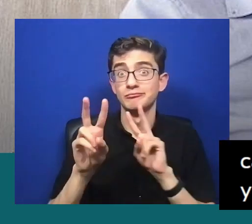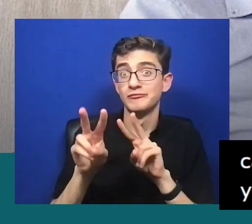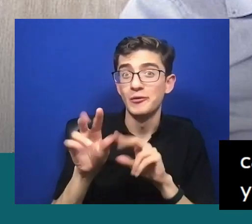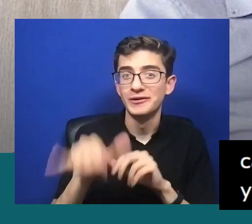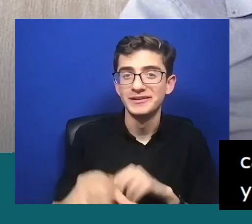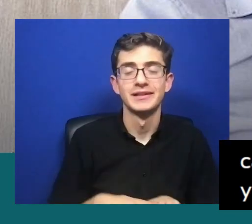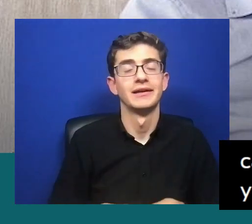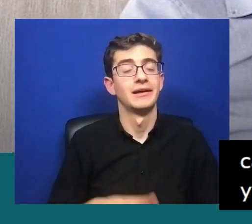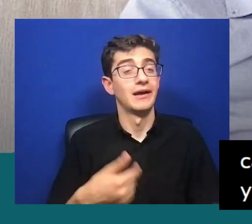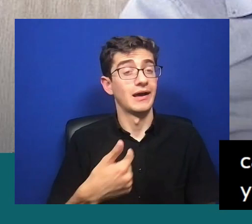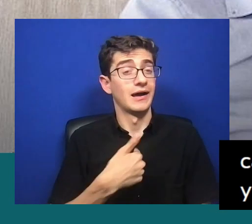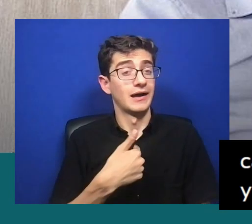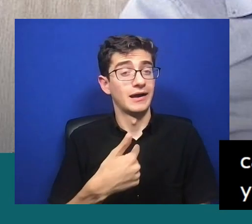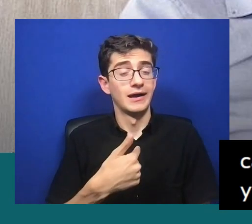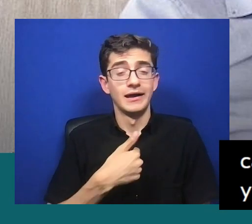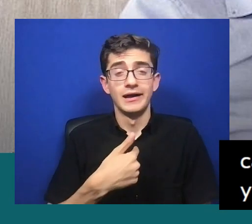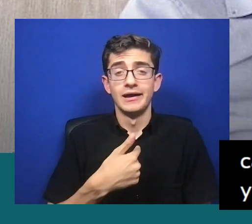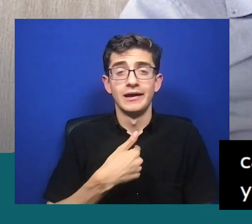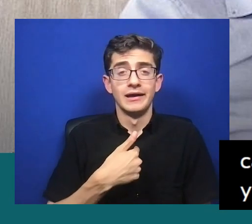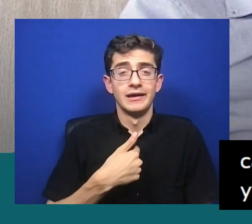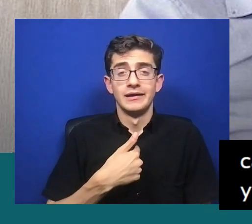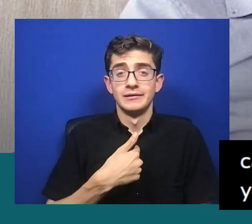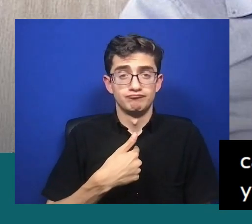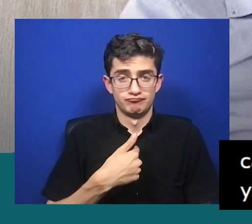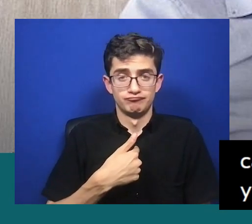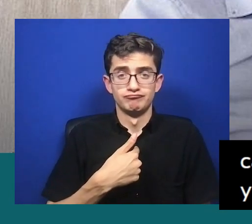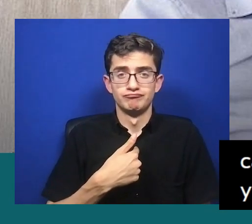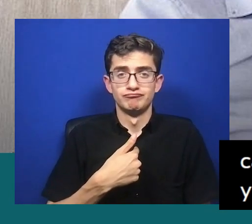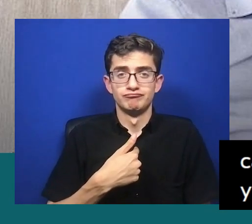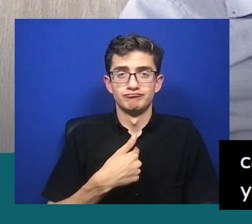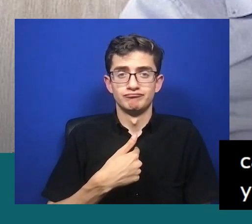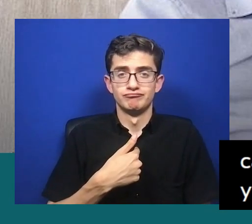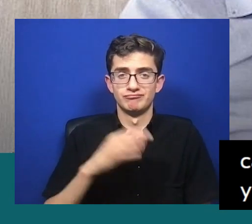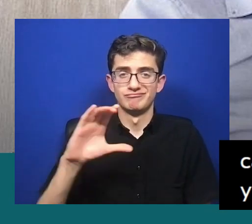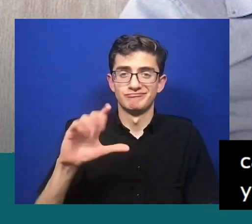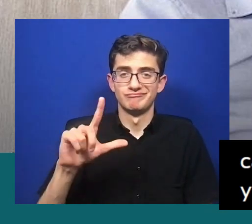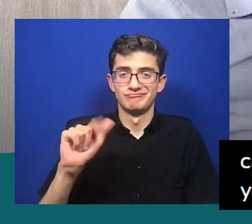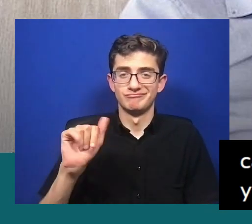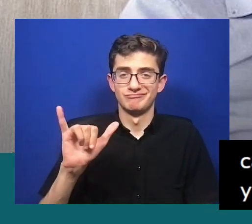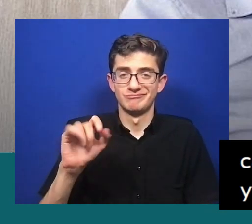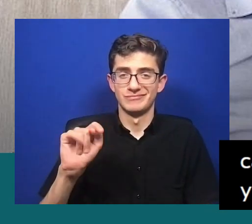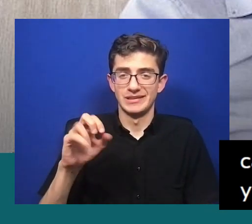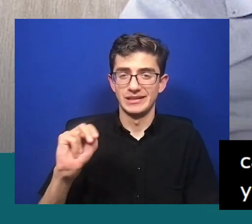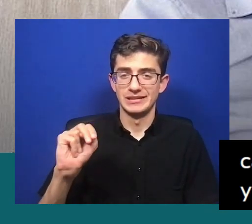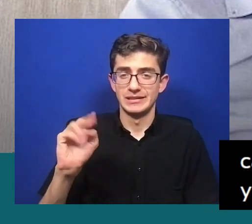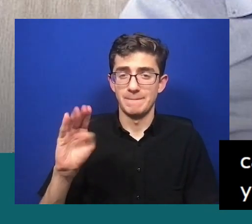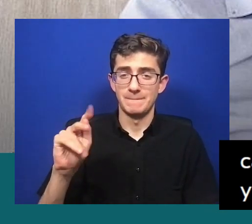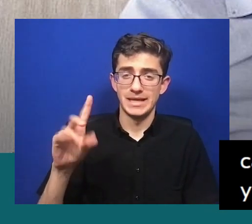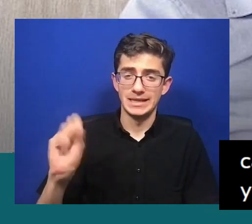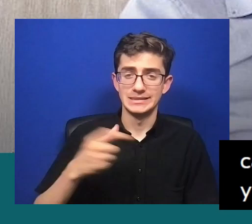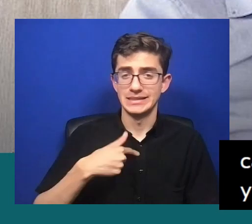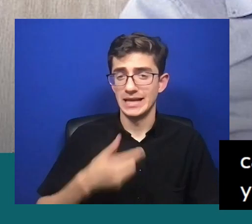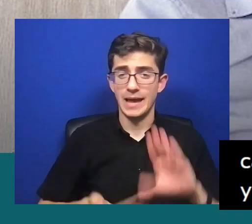I am Clayton Banks, and I am out. Thank you.